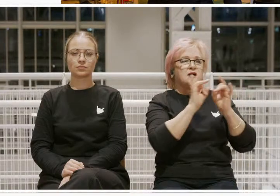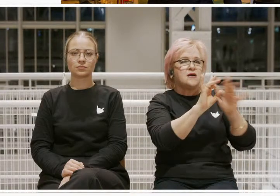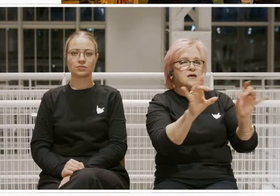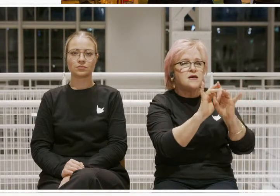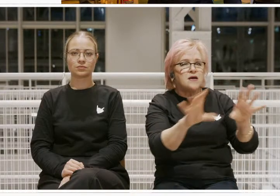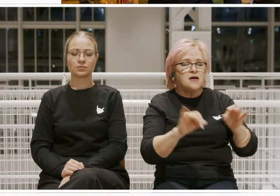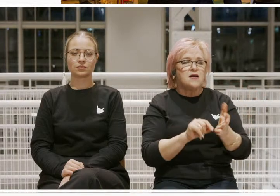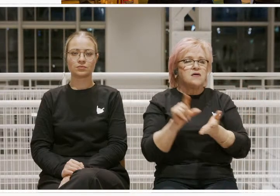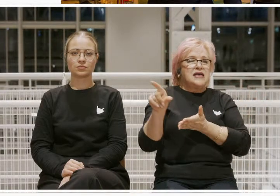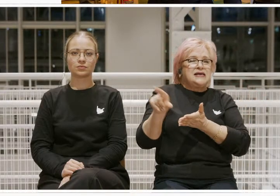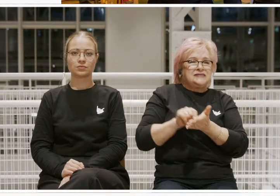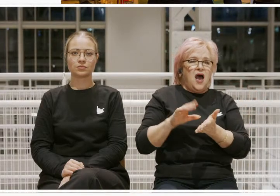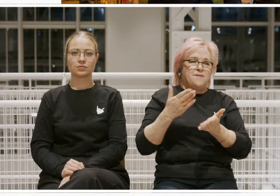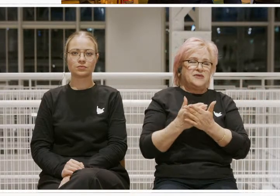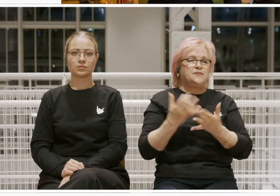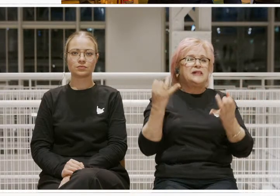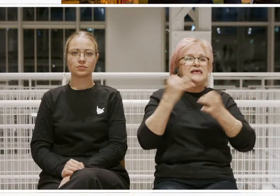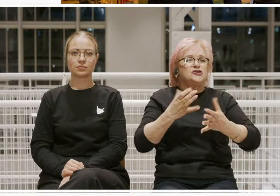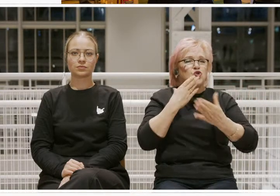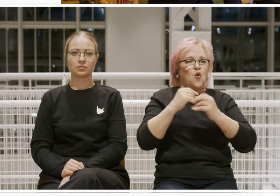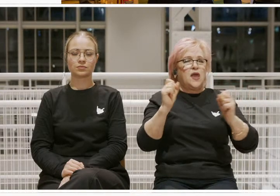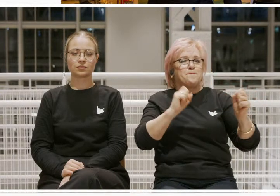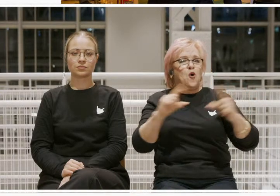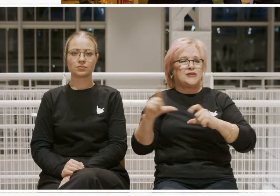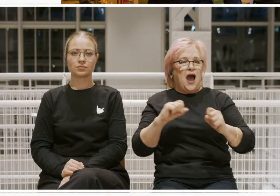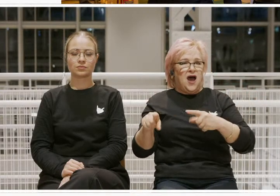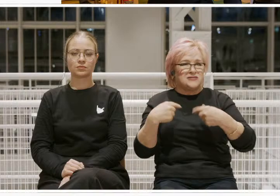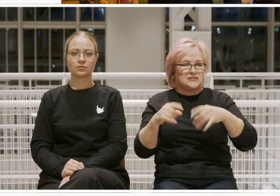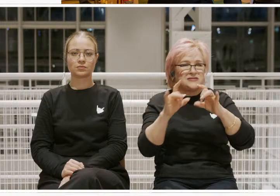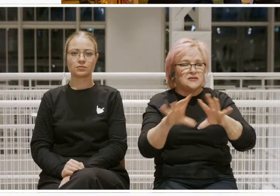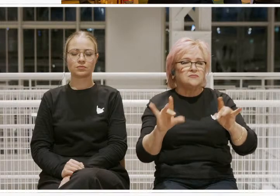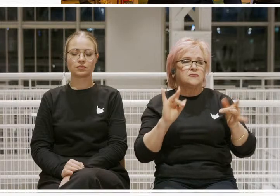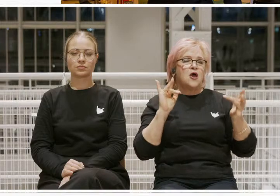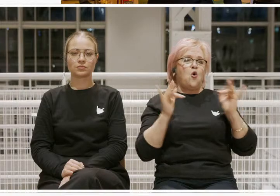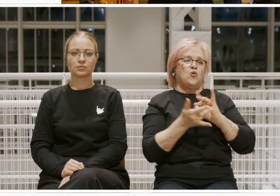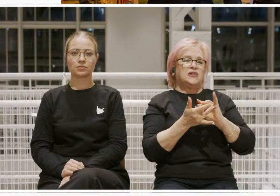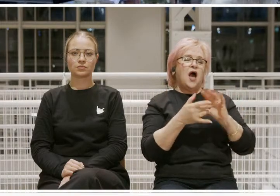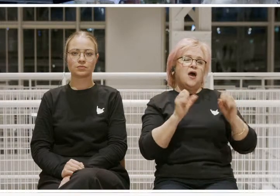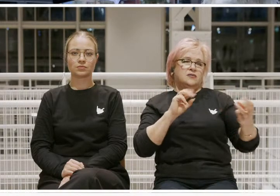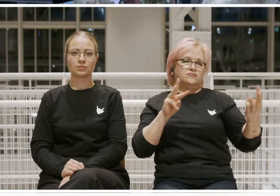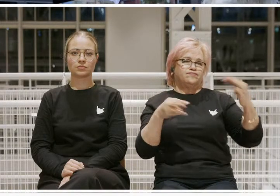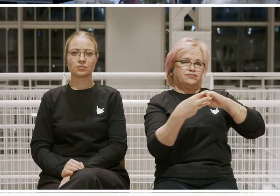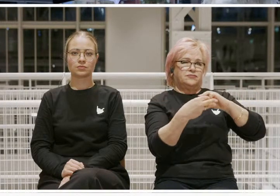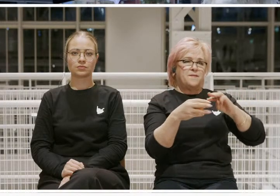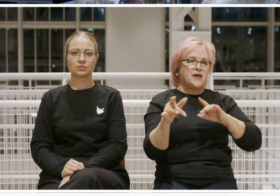online gatherings and offline gatherings in the space.